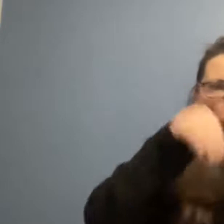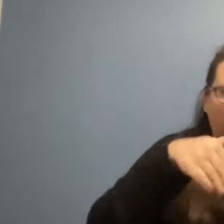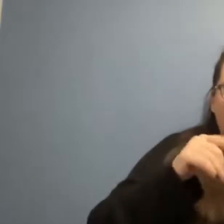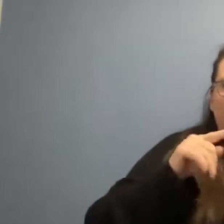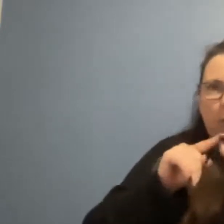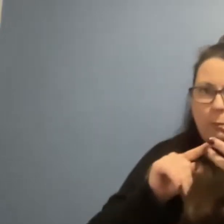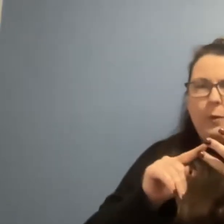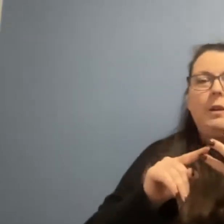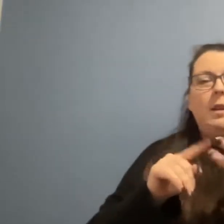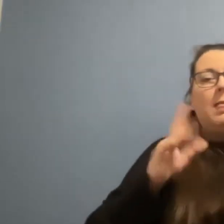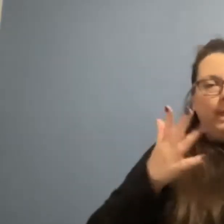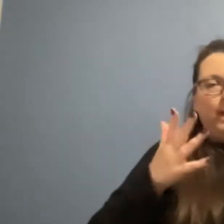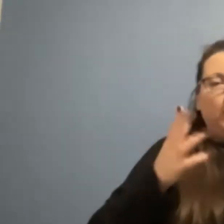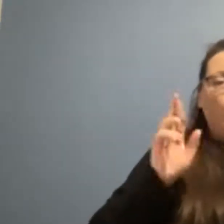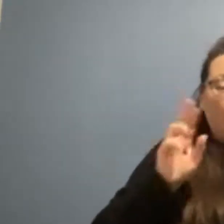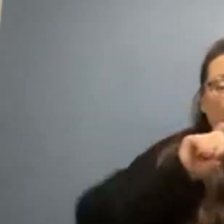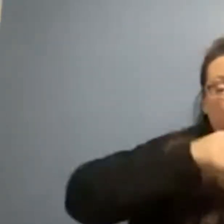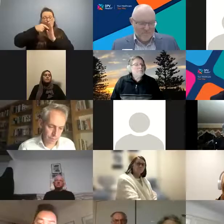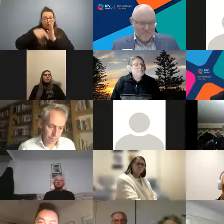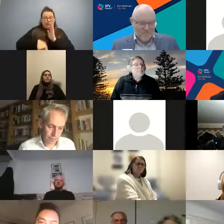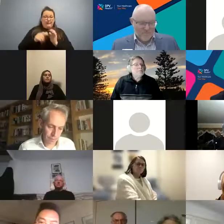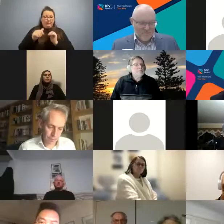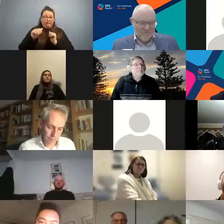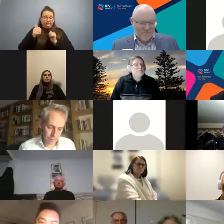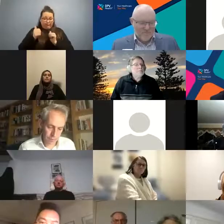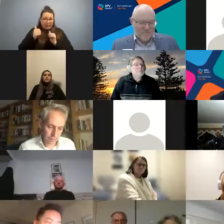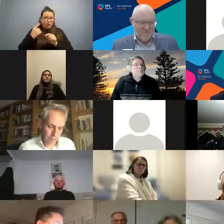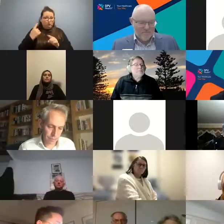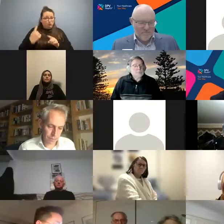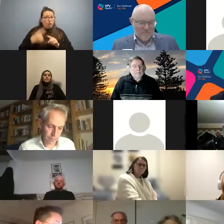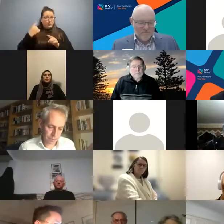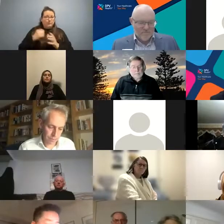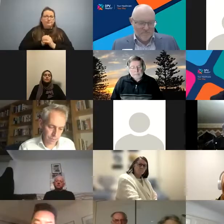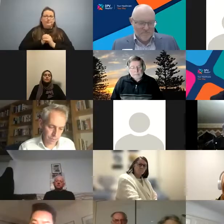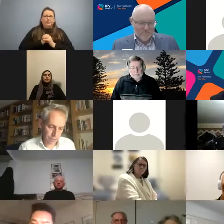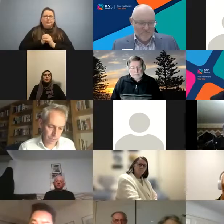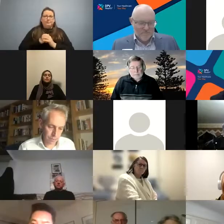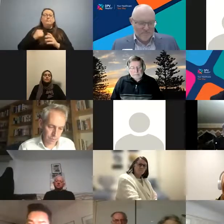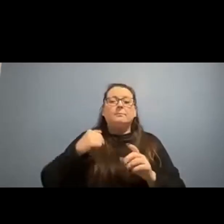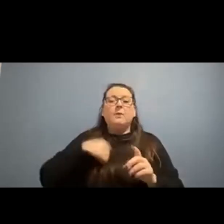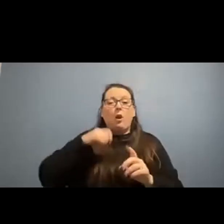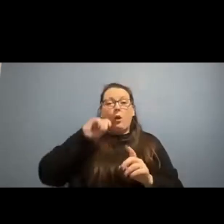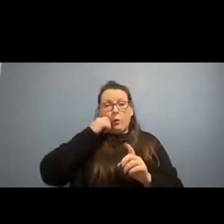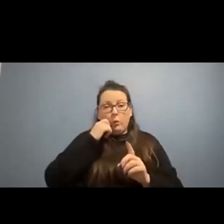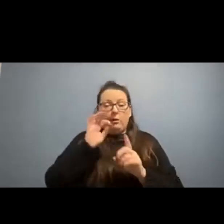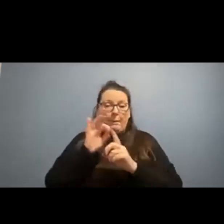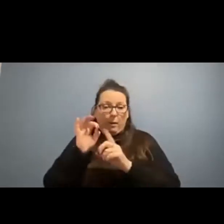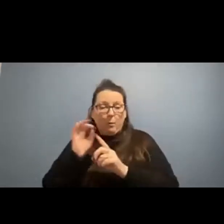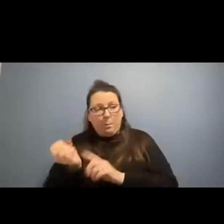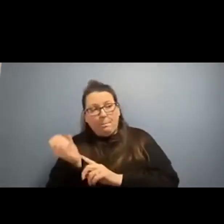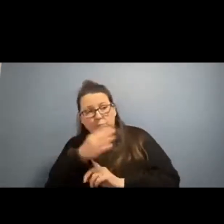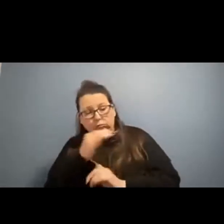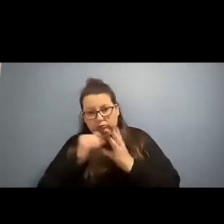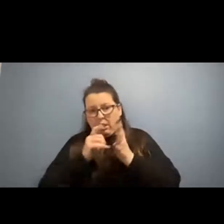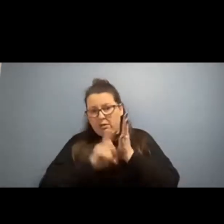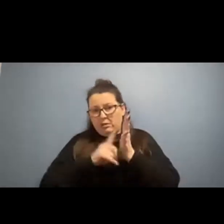as possible. So in terms of, and I think somebody's going to be sharing some slides so I can give a little bit of an update on the current situation in terms of the